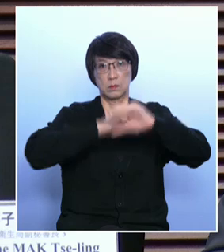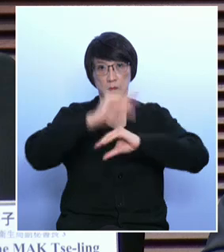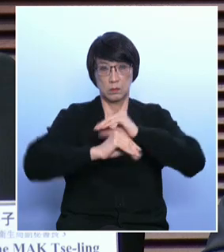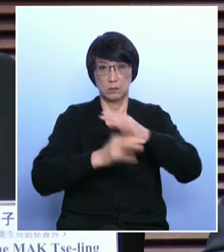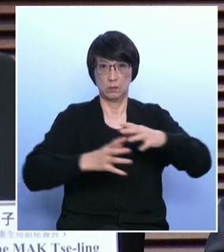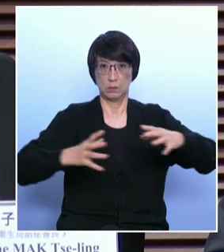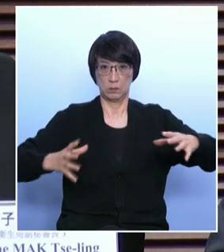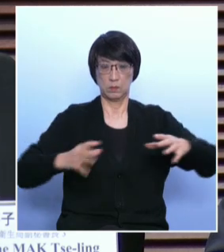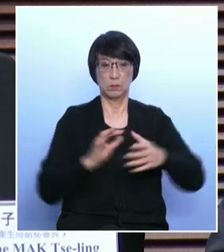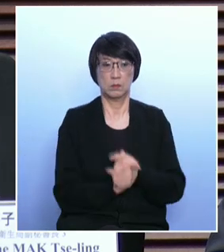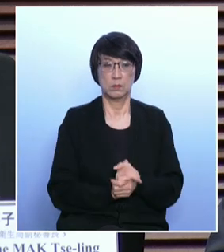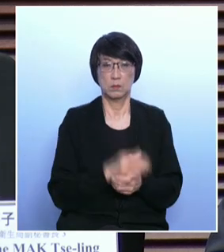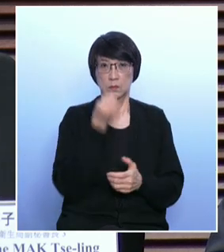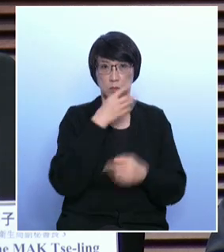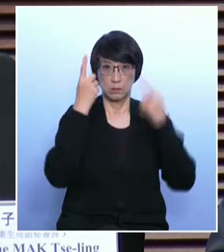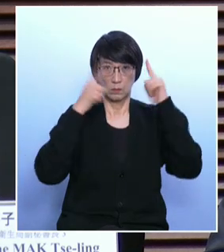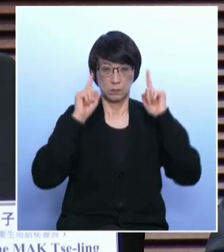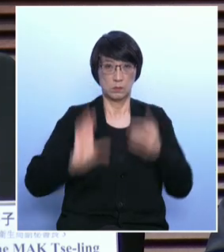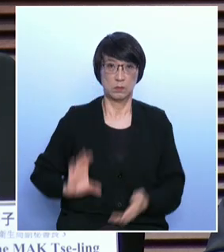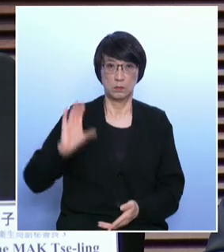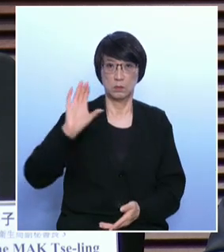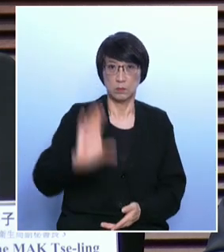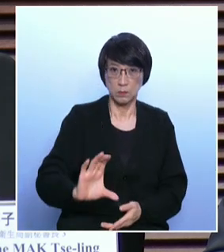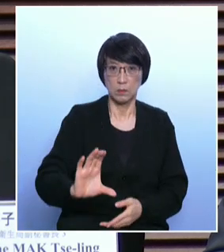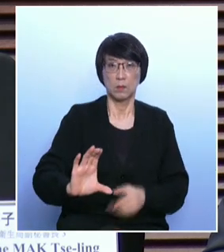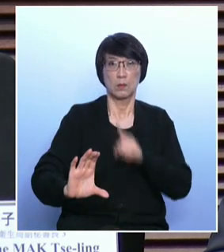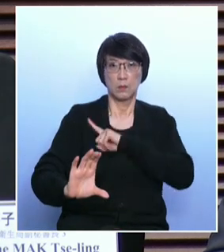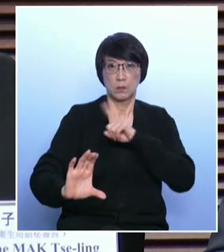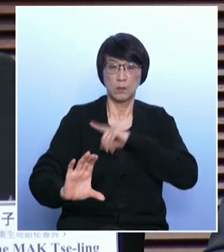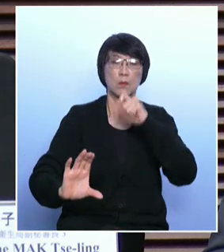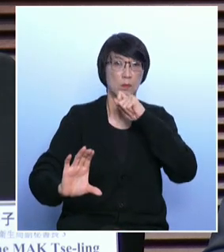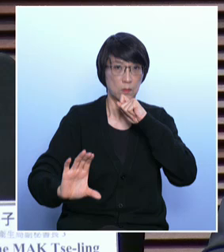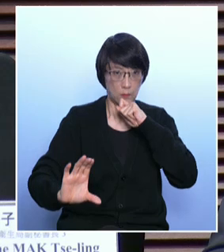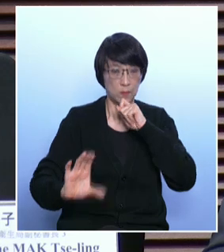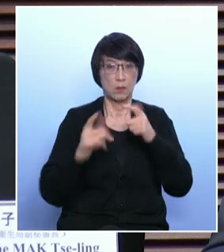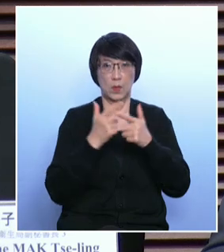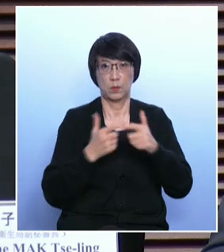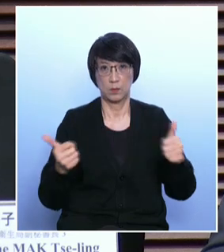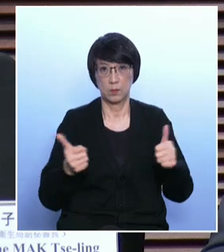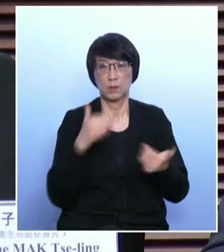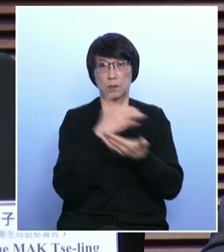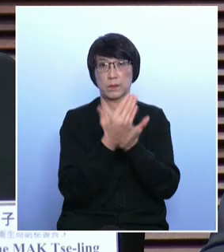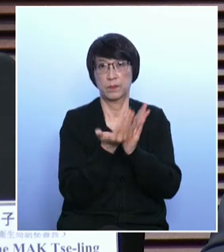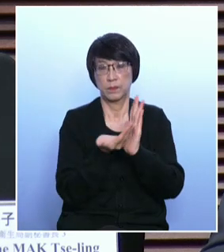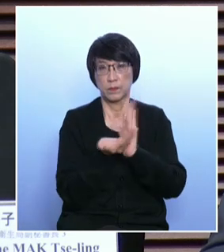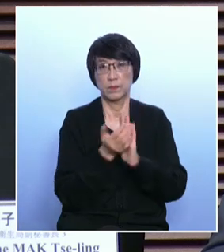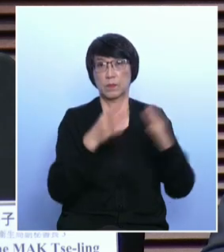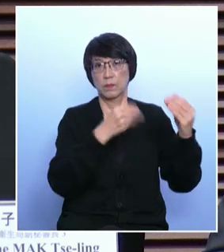the expansion project of the entire campus or the university. It's about $10 billion.